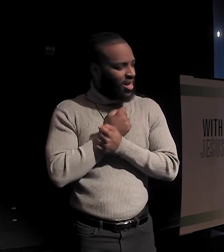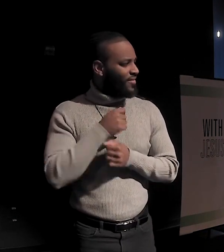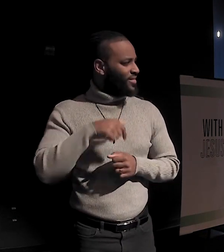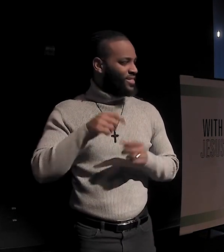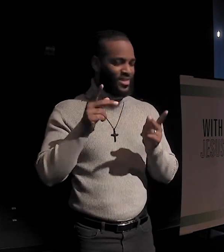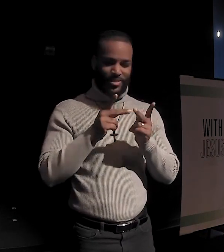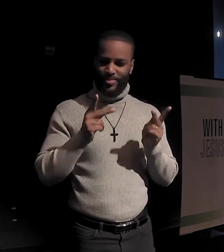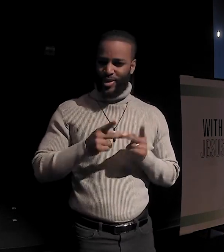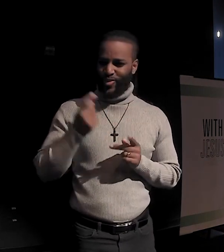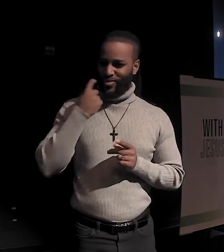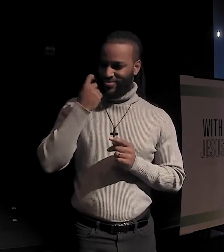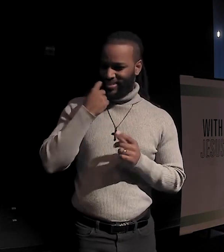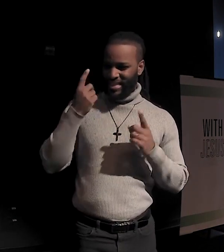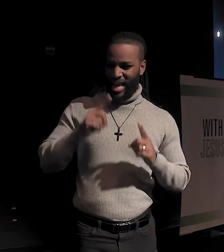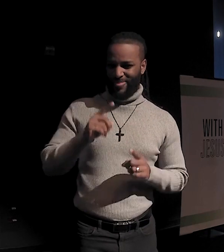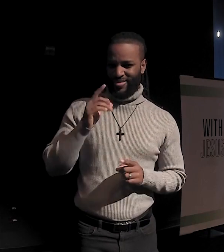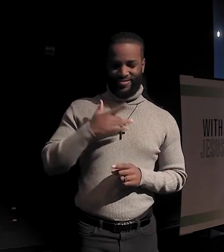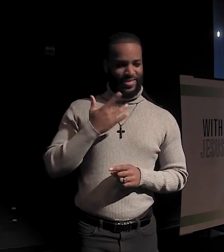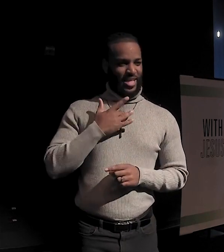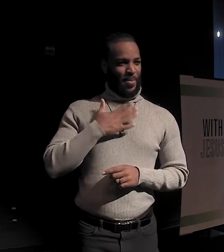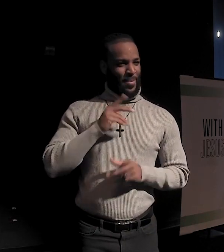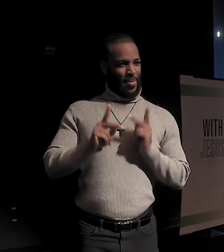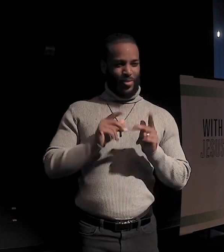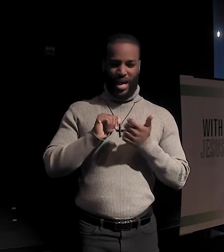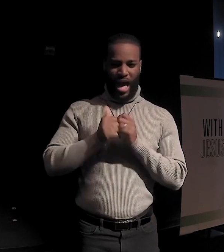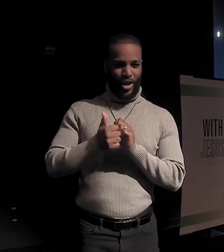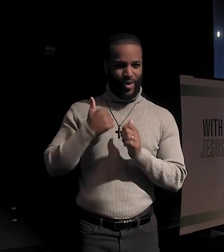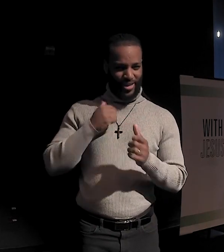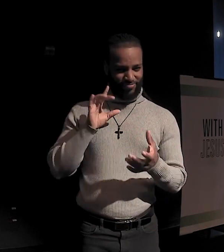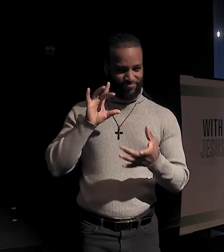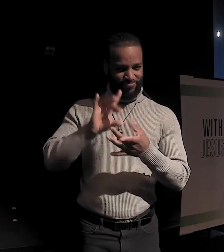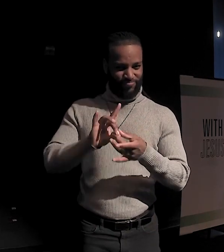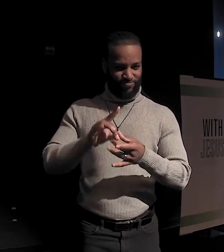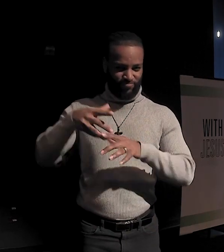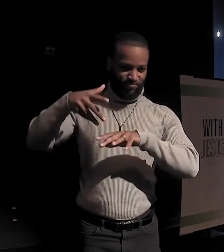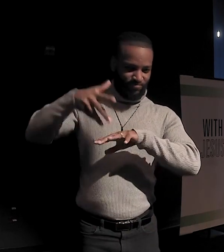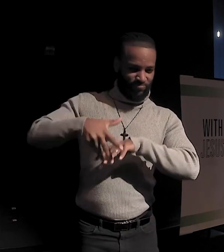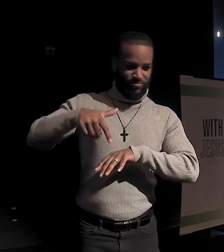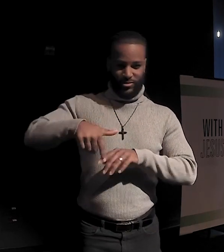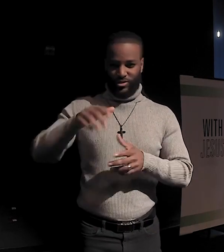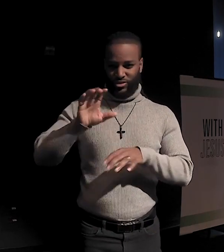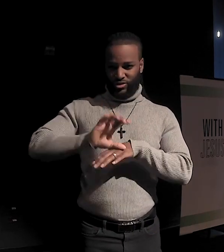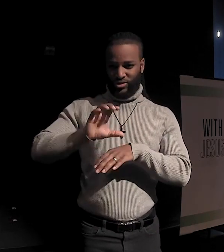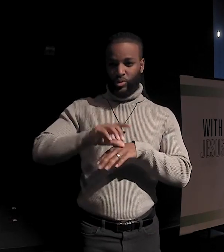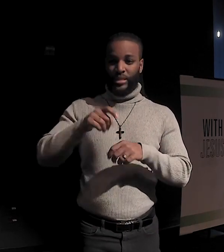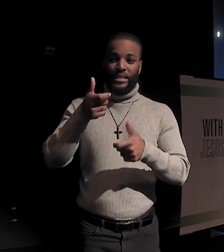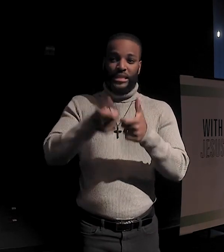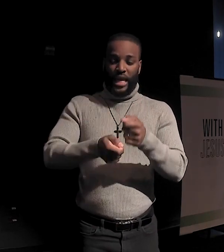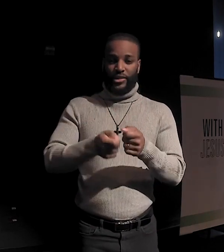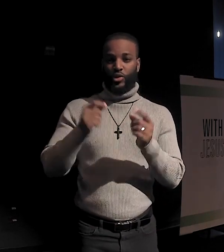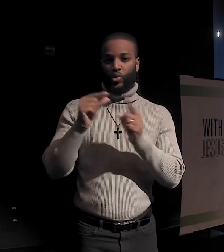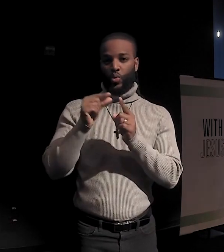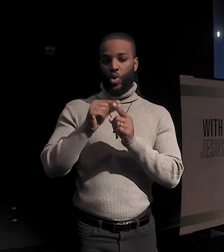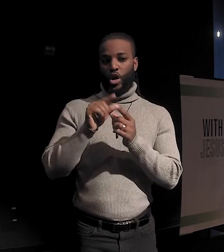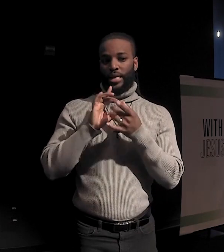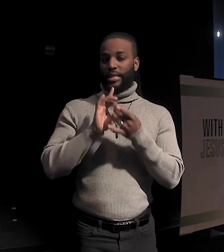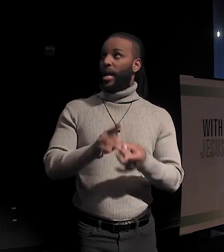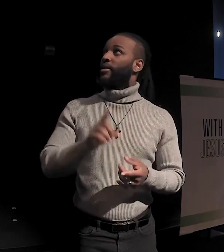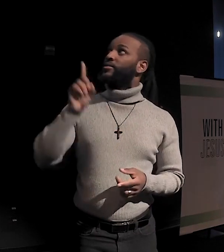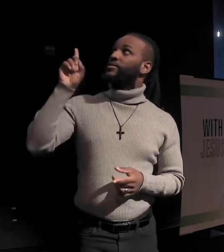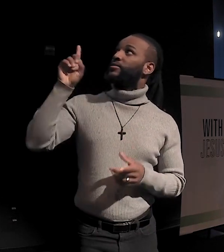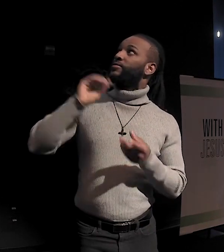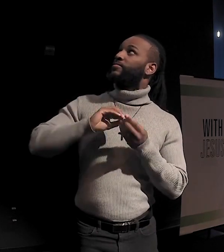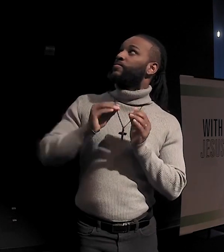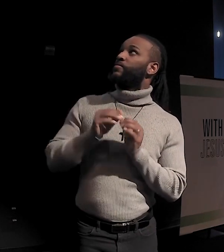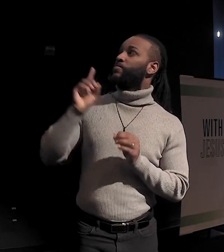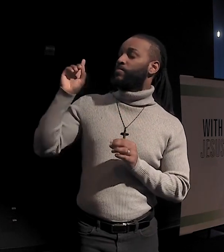what just happened. These seem like my people. How do I get connected to a place like this? You can text the word connect to the number on the